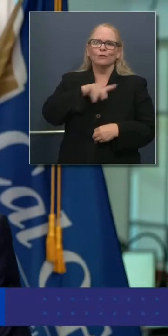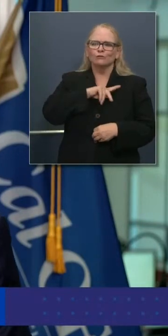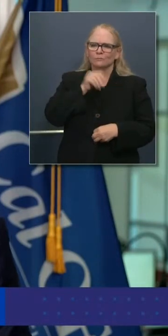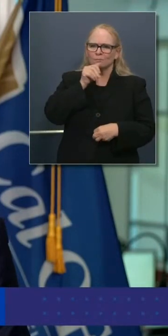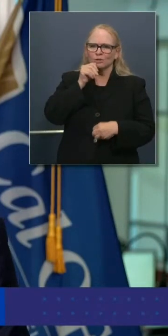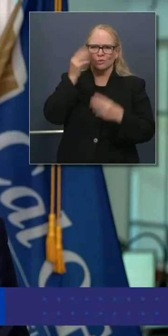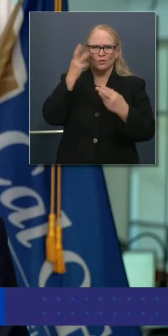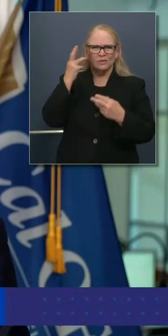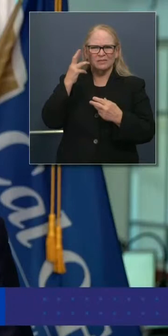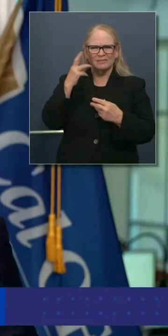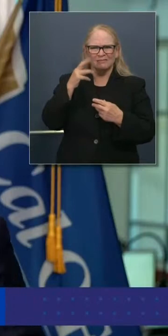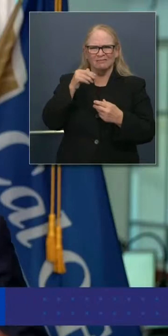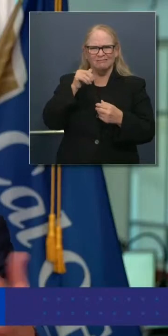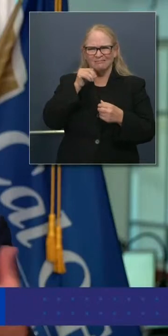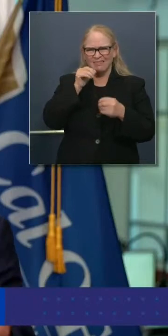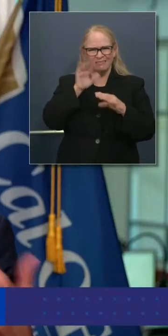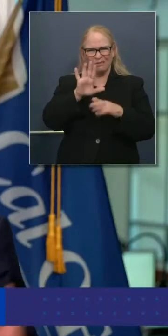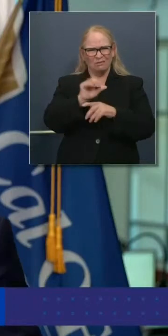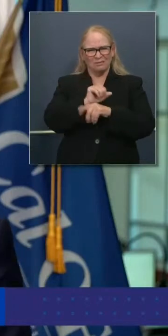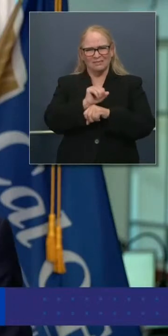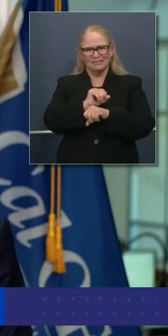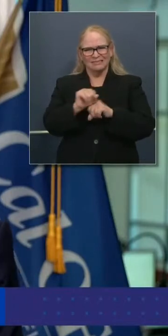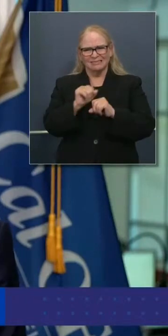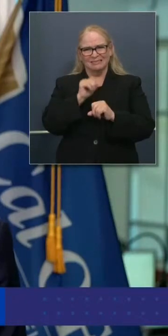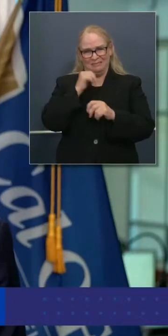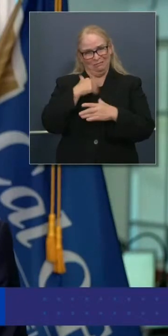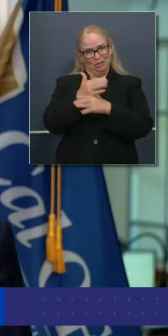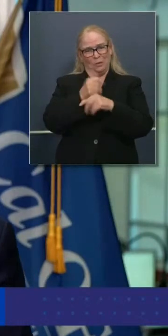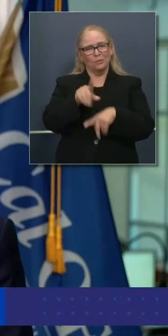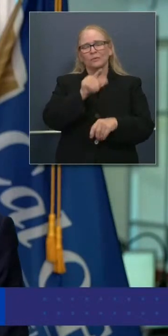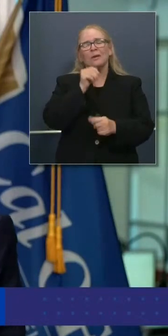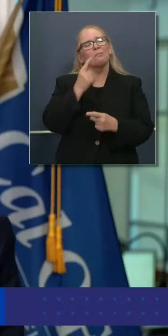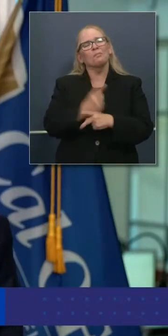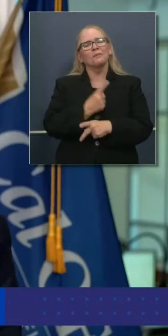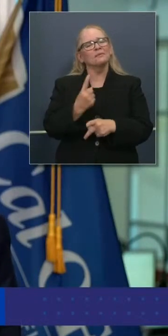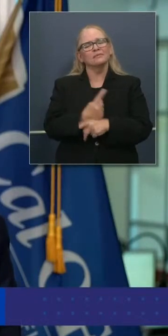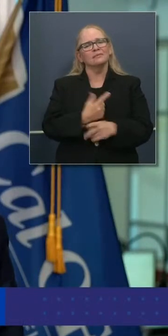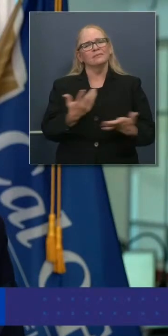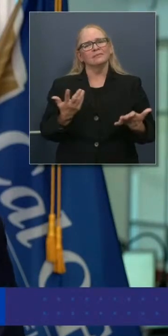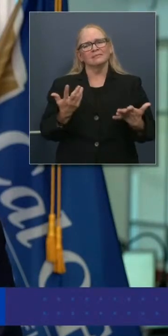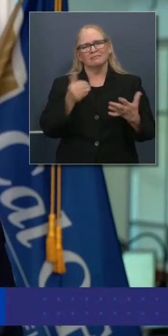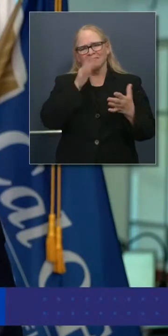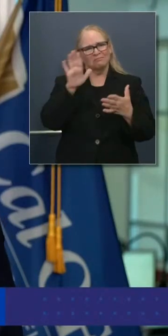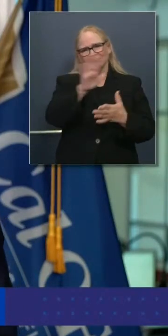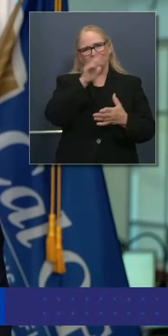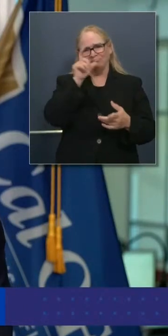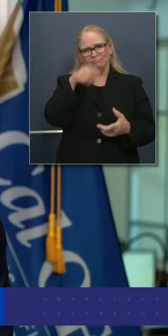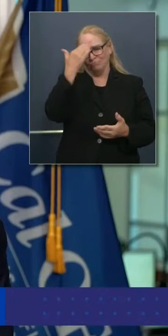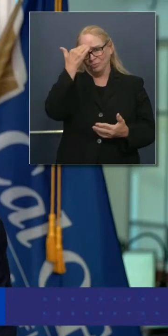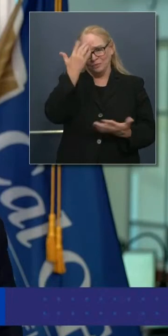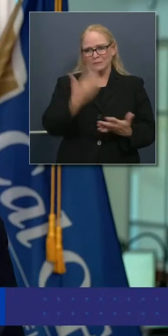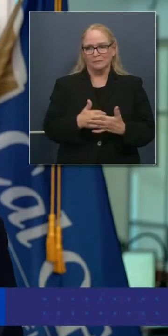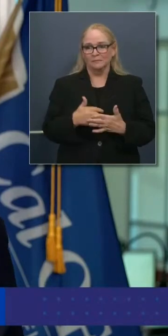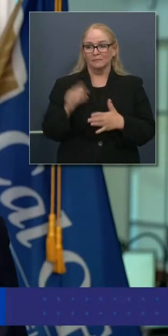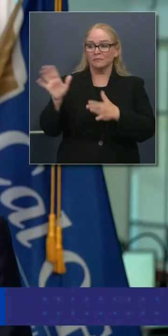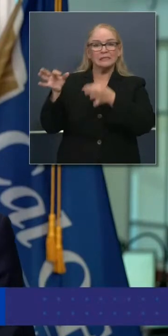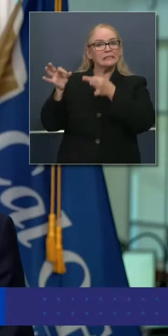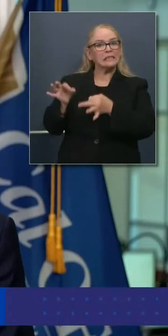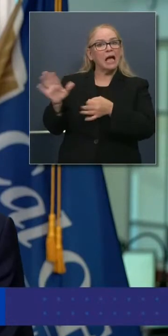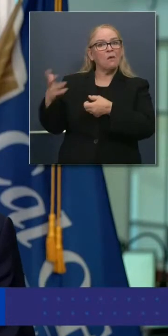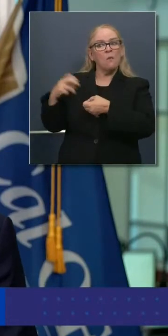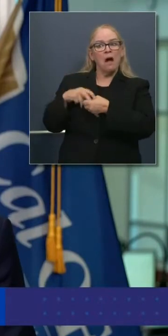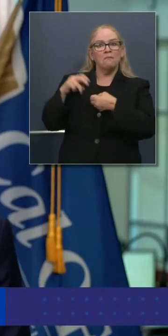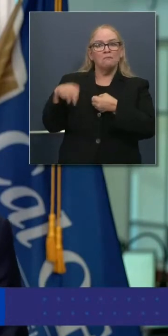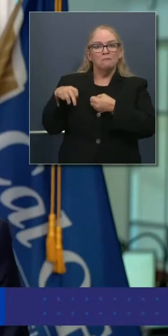deeper responsibility, not to go into a back and forth. The decision was made. I applaud Dr. Angel for making the decisions